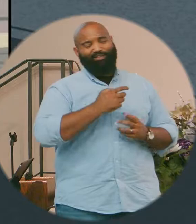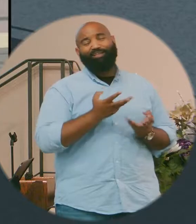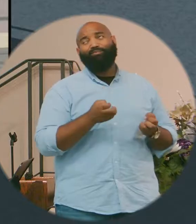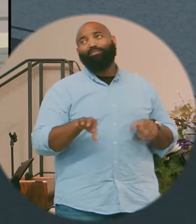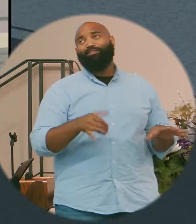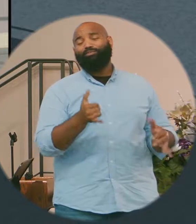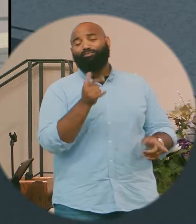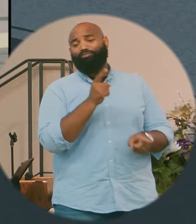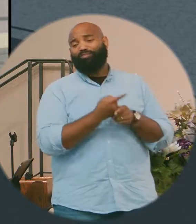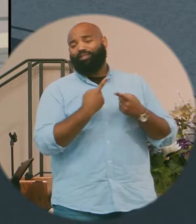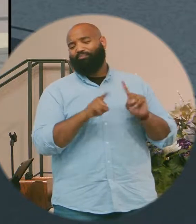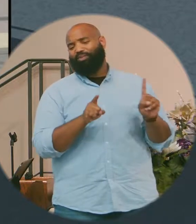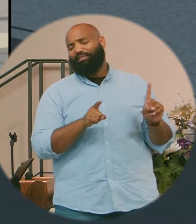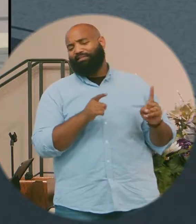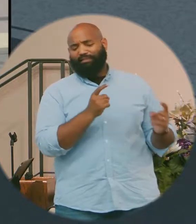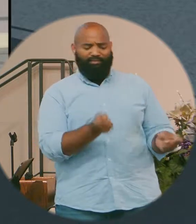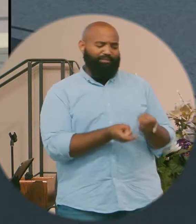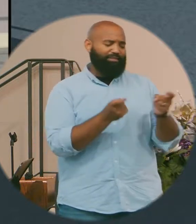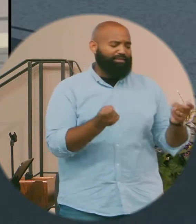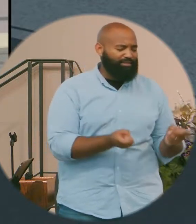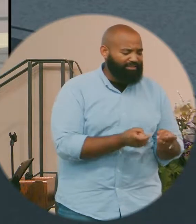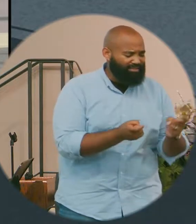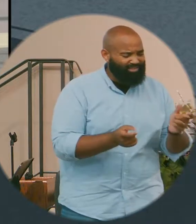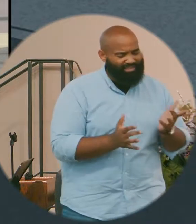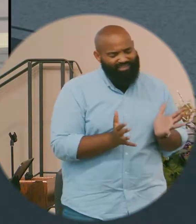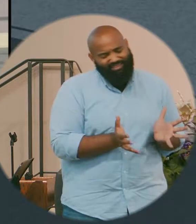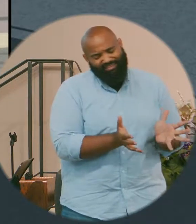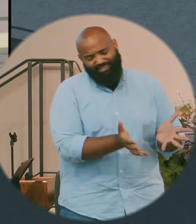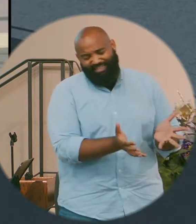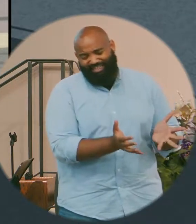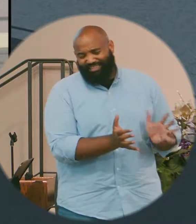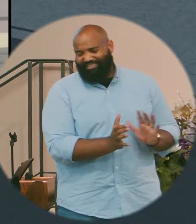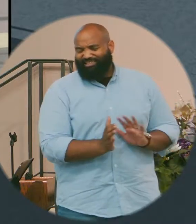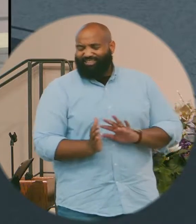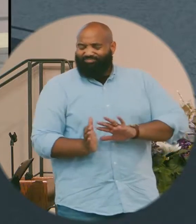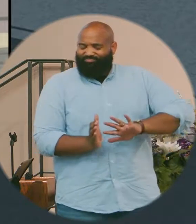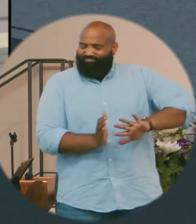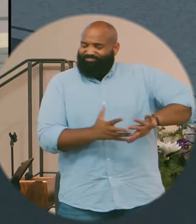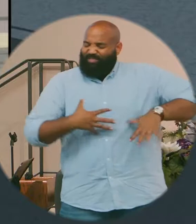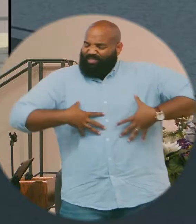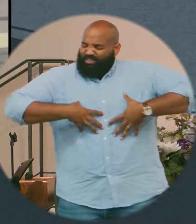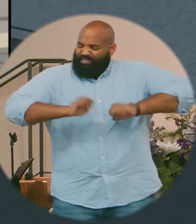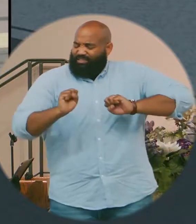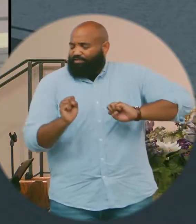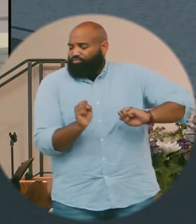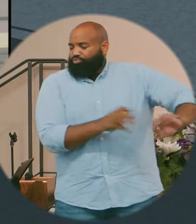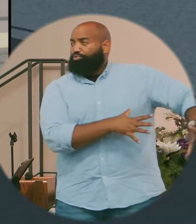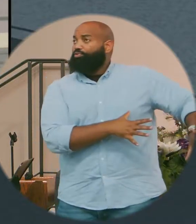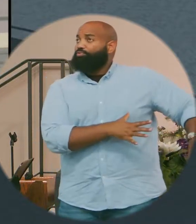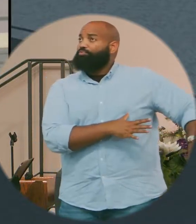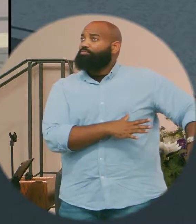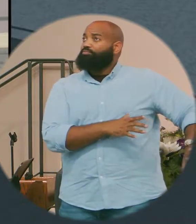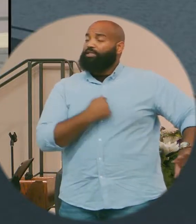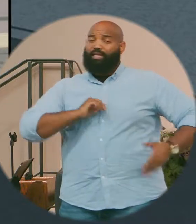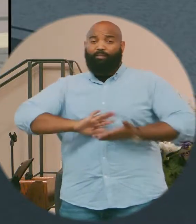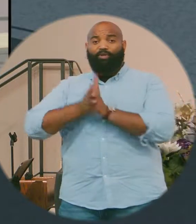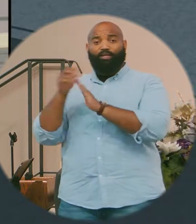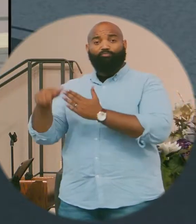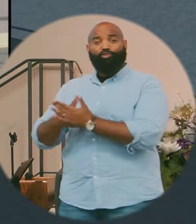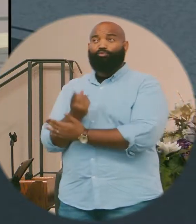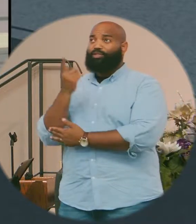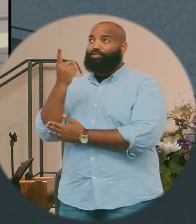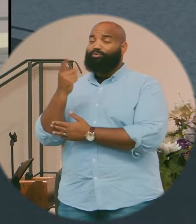but sin is ever present around me. Cleanse me from the inside out, Lord. And then there was David's